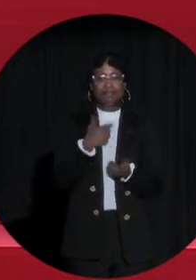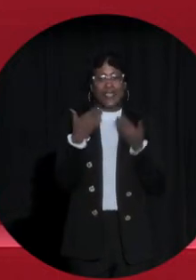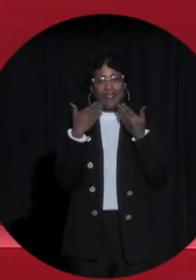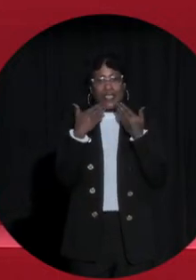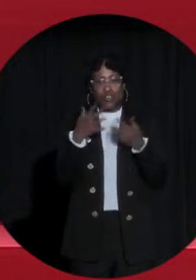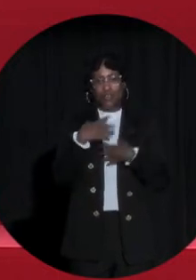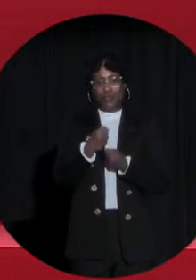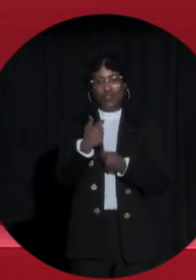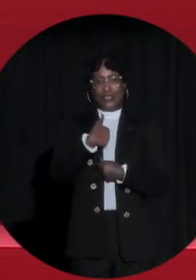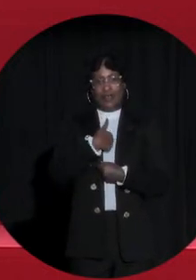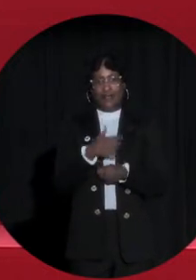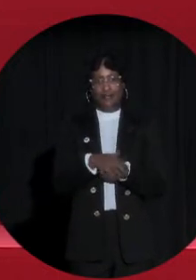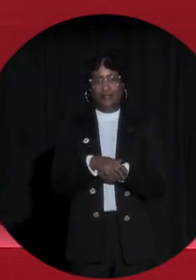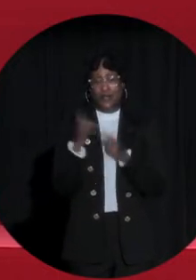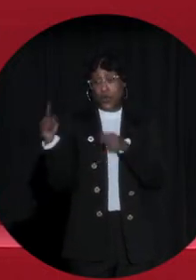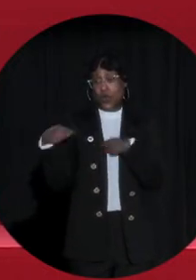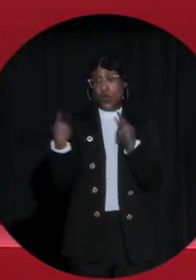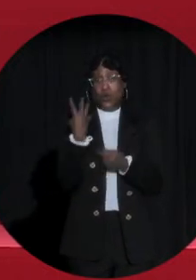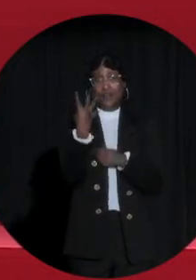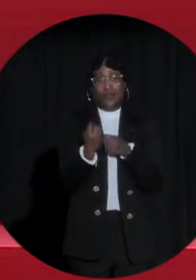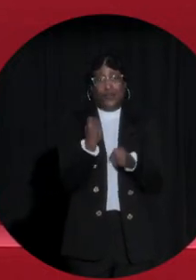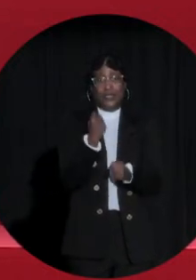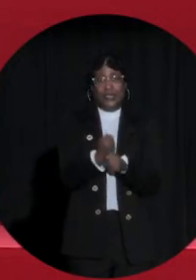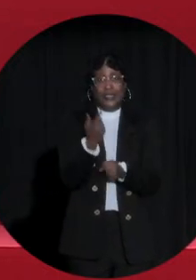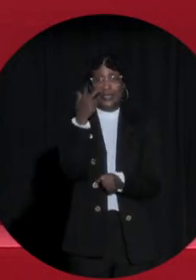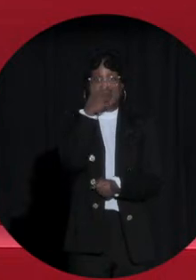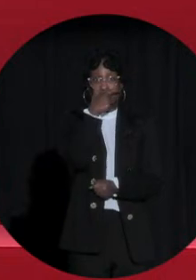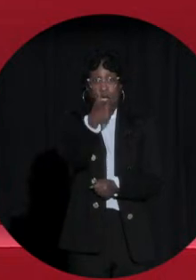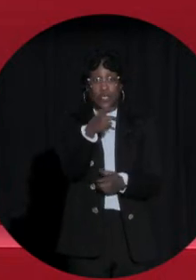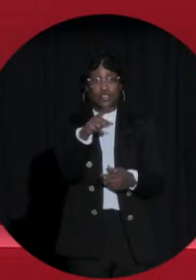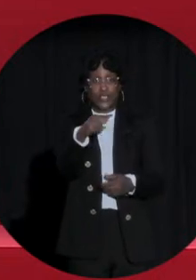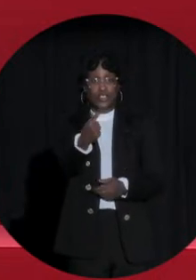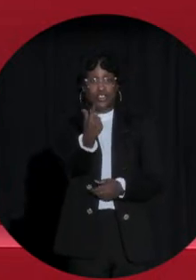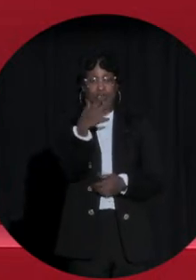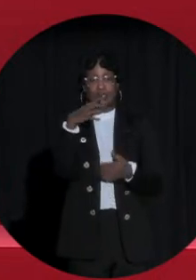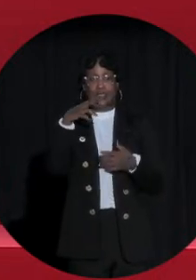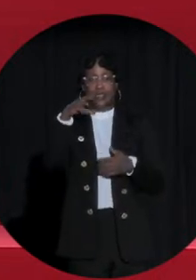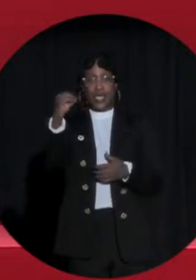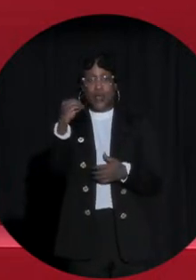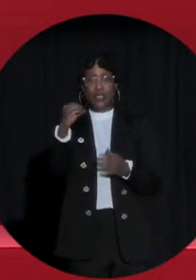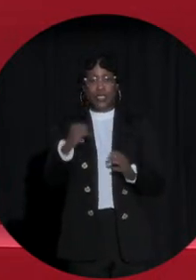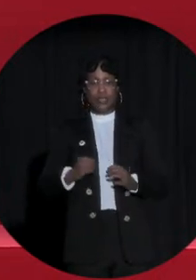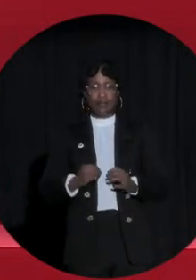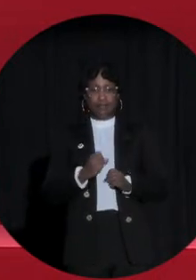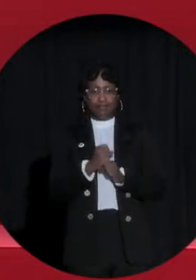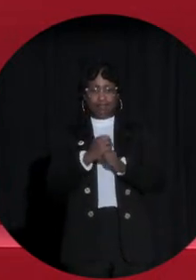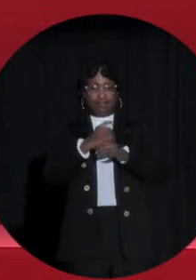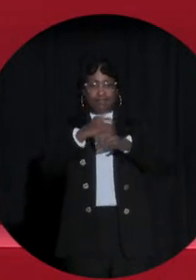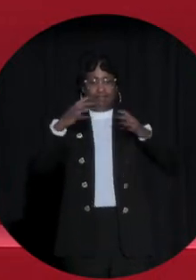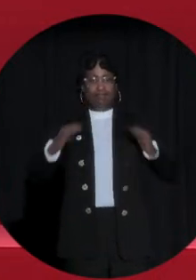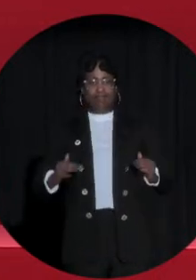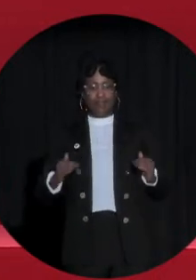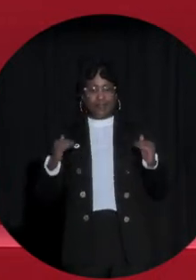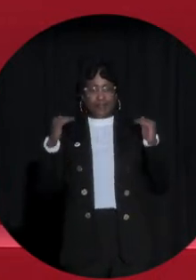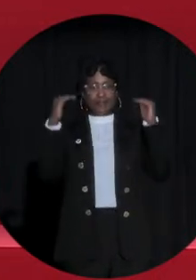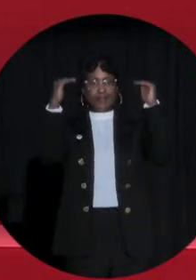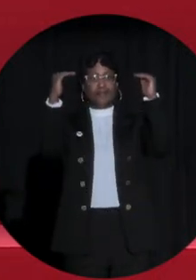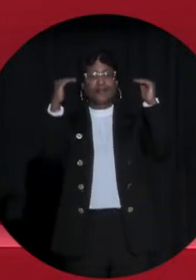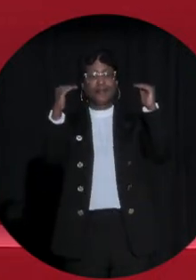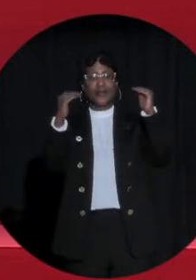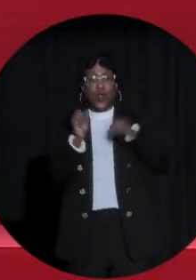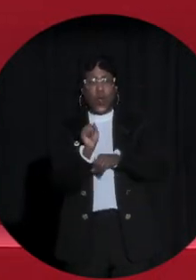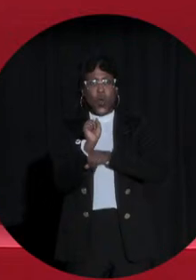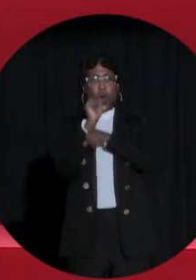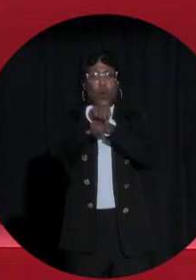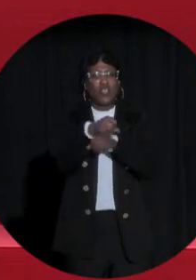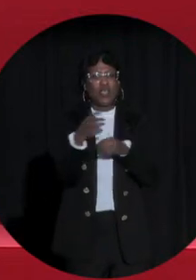last 4 years, I've watched Prince George's County rise as if we've worked to overcome hardship that we never could have